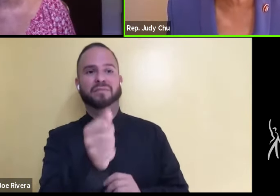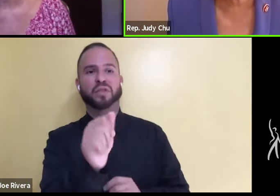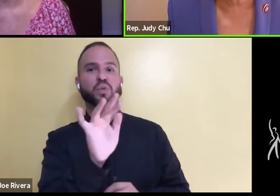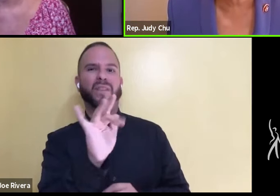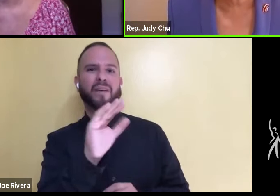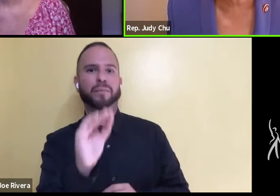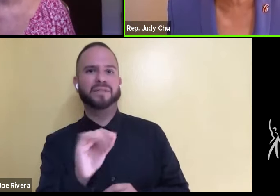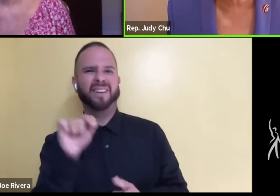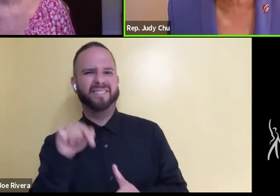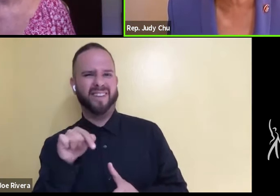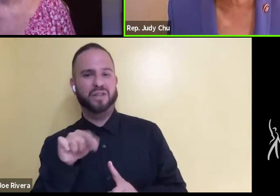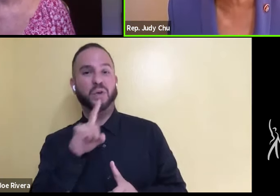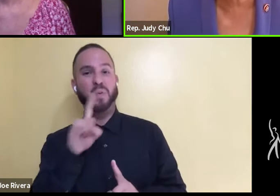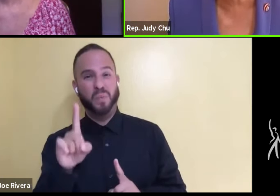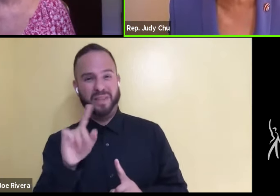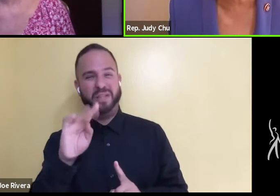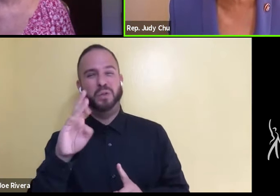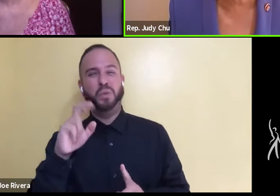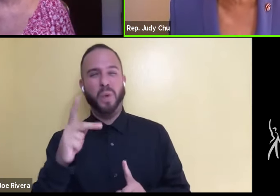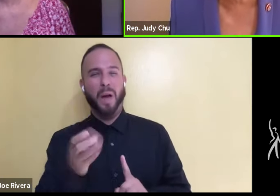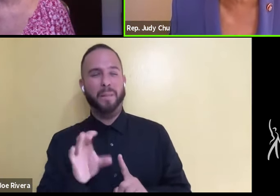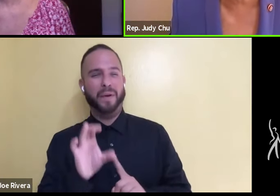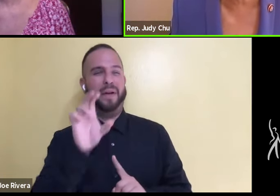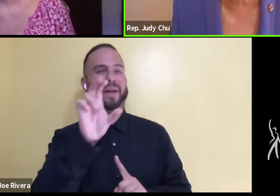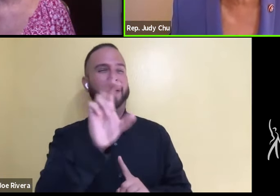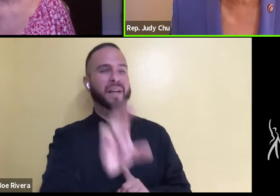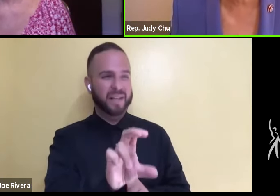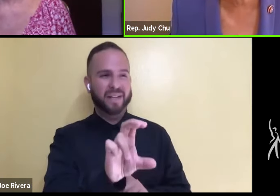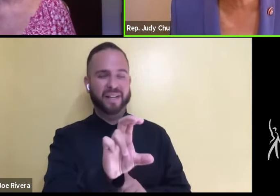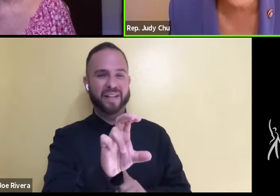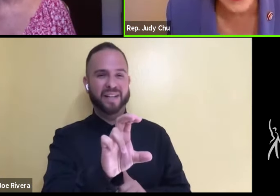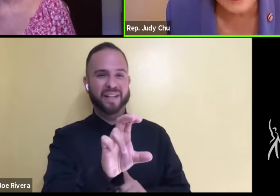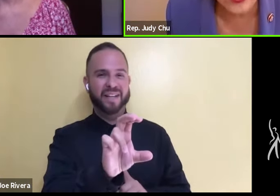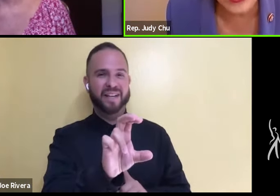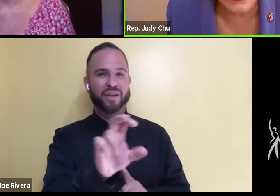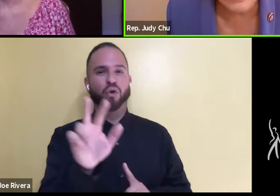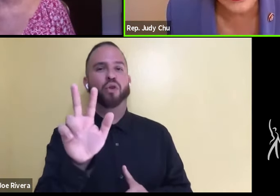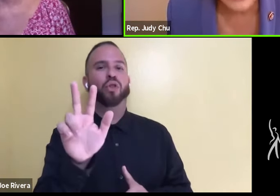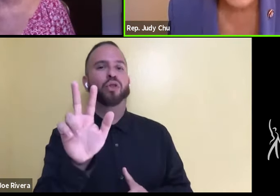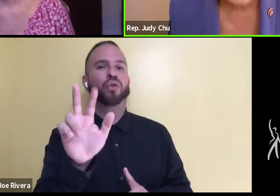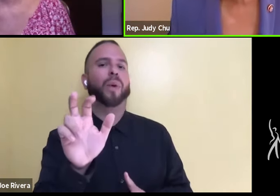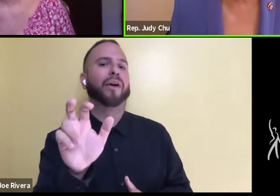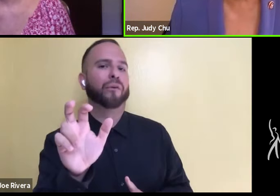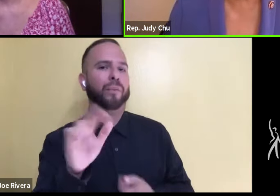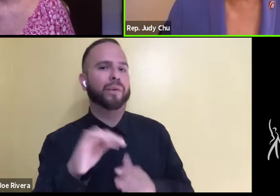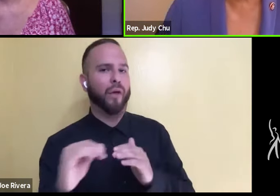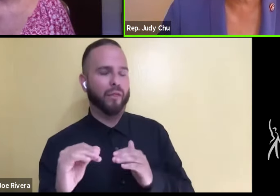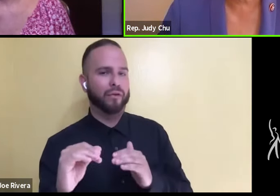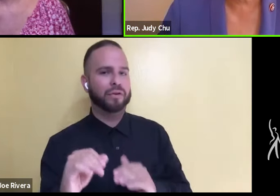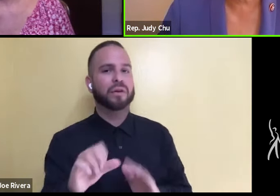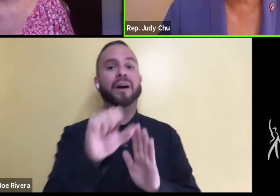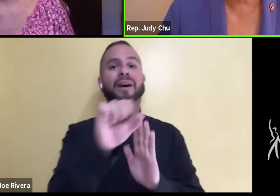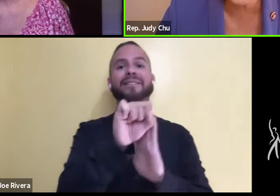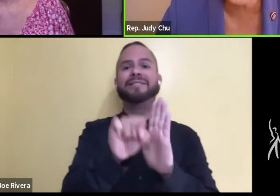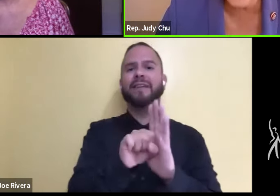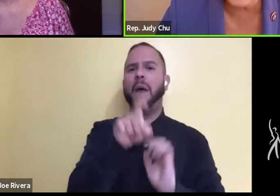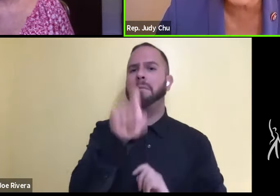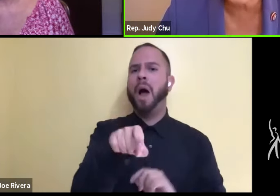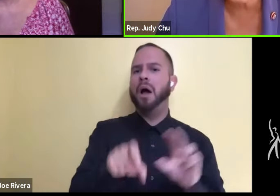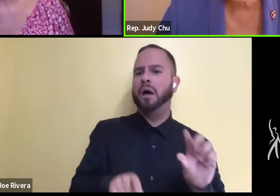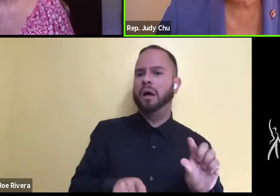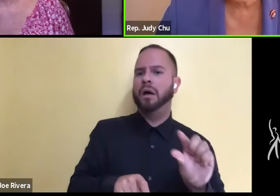So in reality, he's really objectively only proposing $300. And I want to ask you,